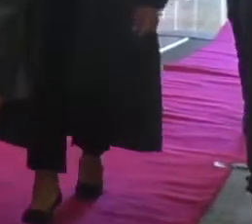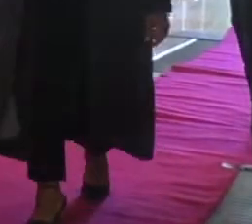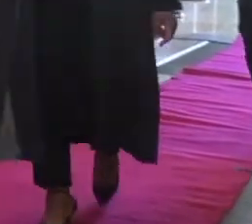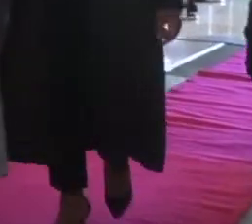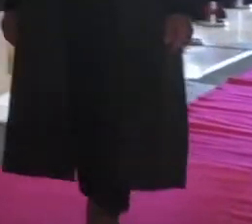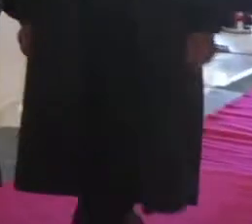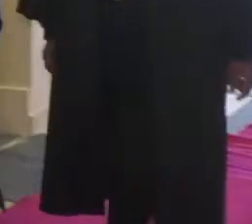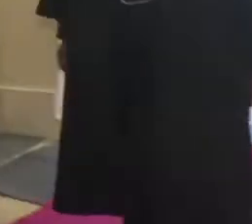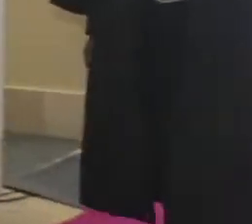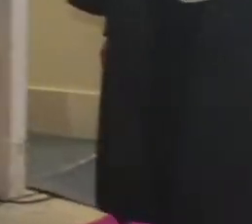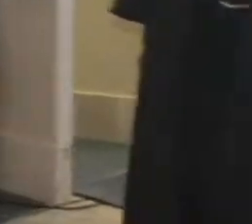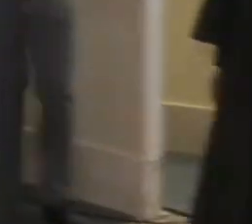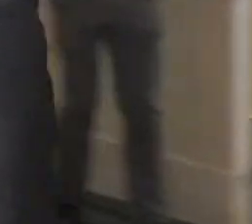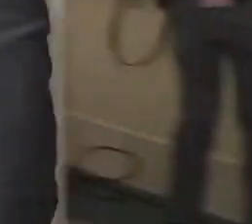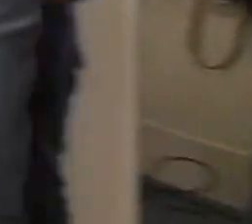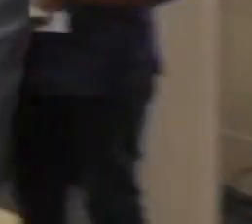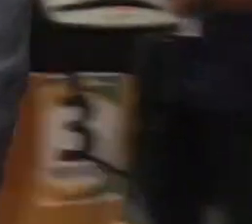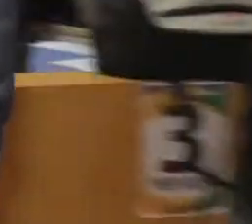Eastern Cape.